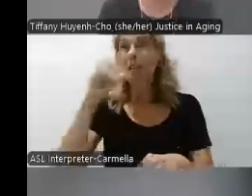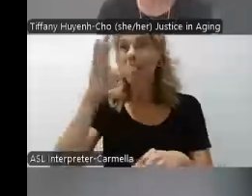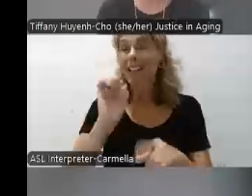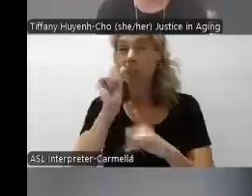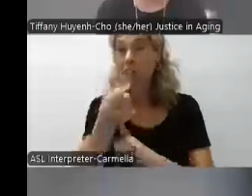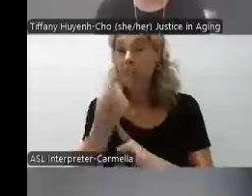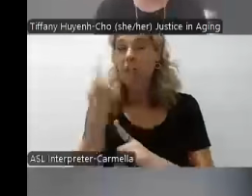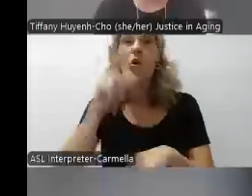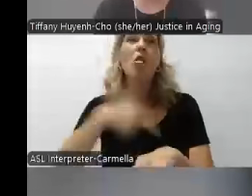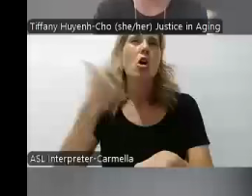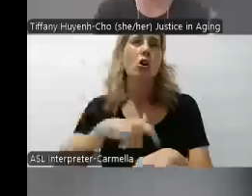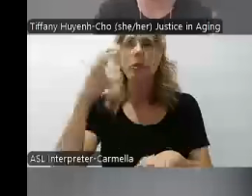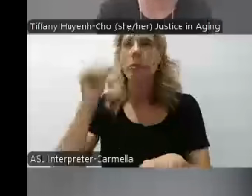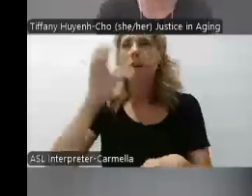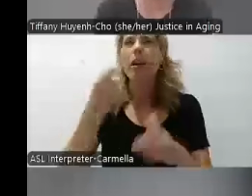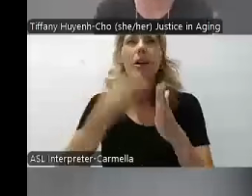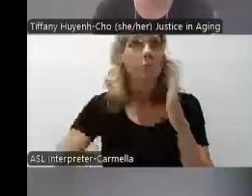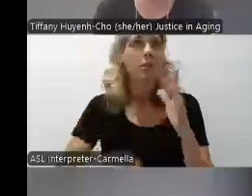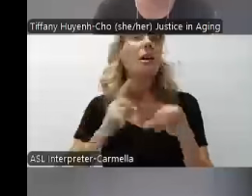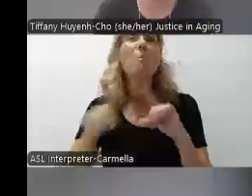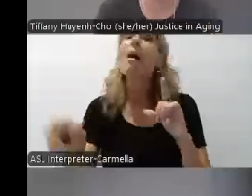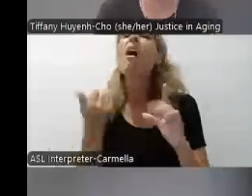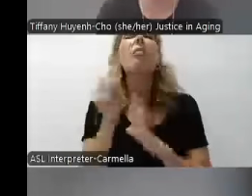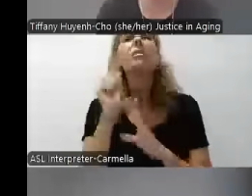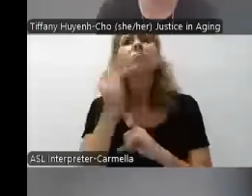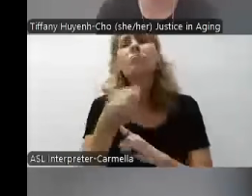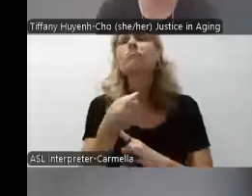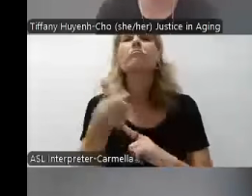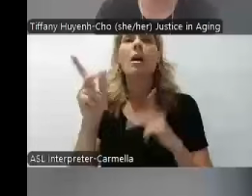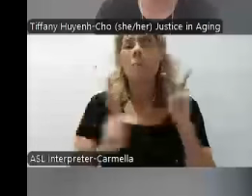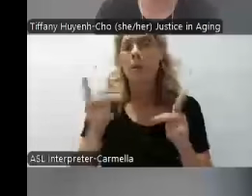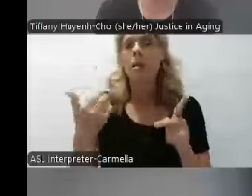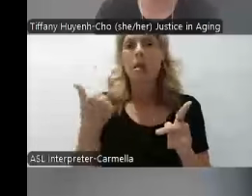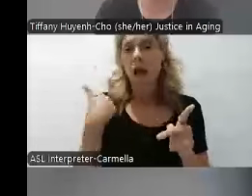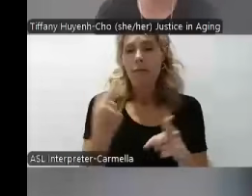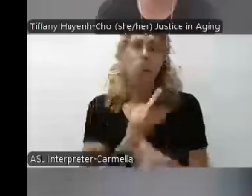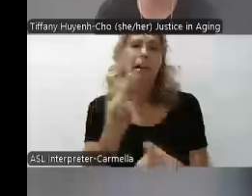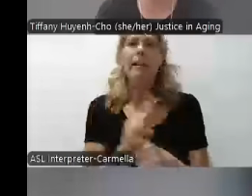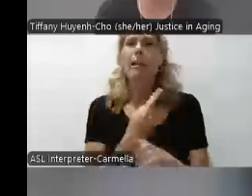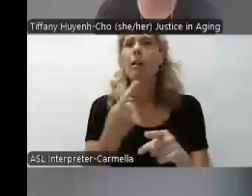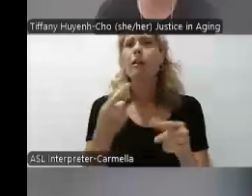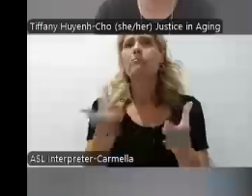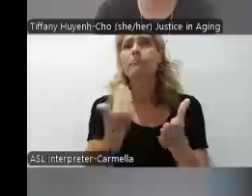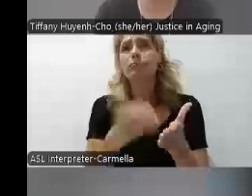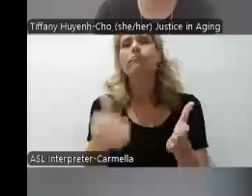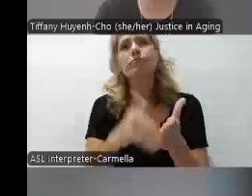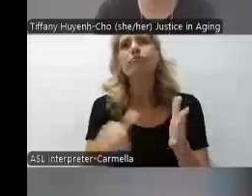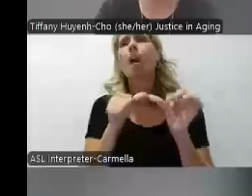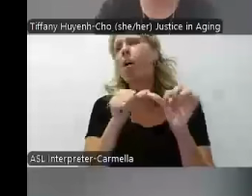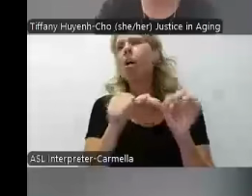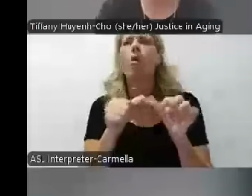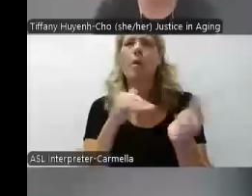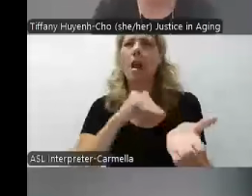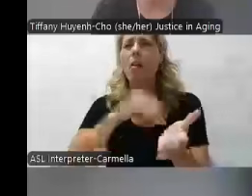or for long-term care expenses. But there are other situations where people have regular, ongoing high medical needs.